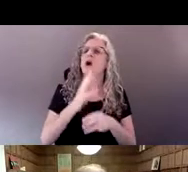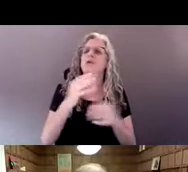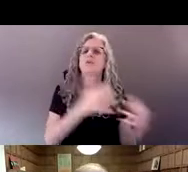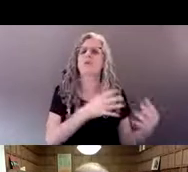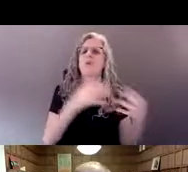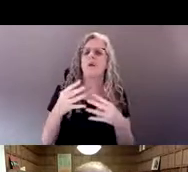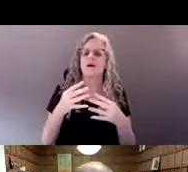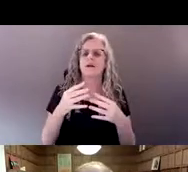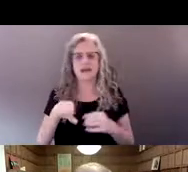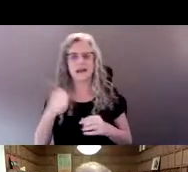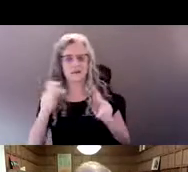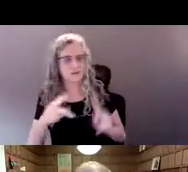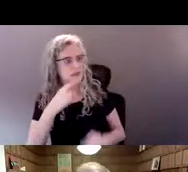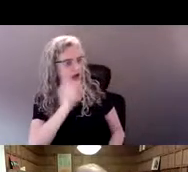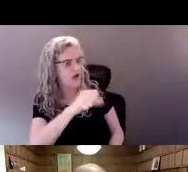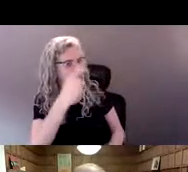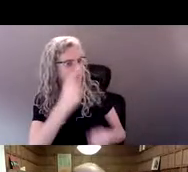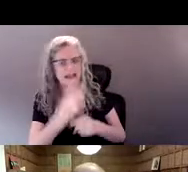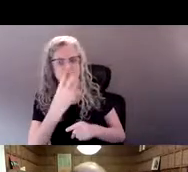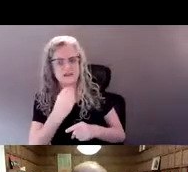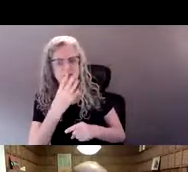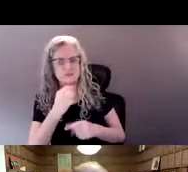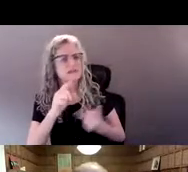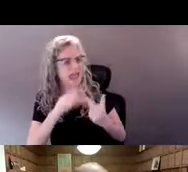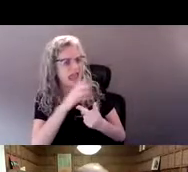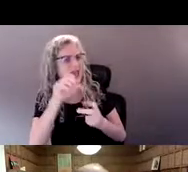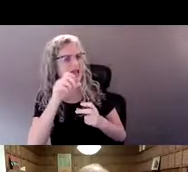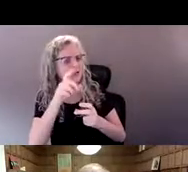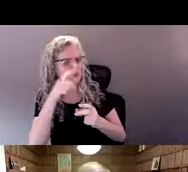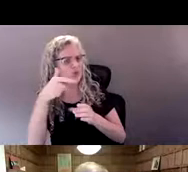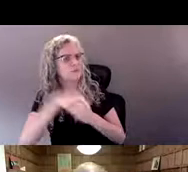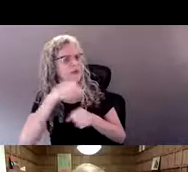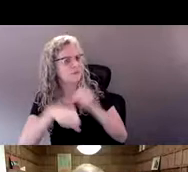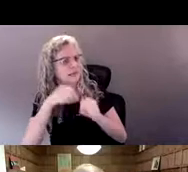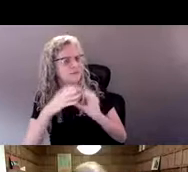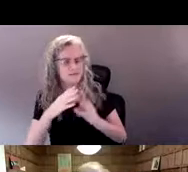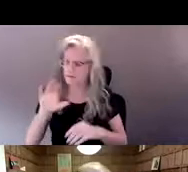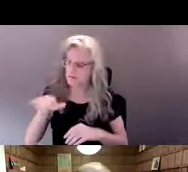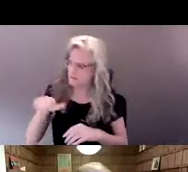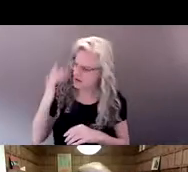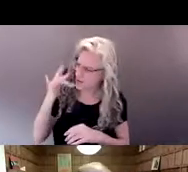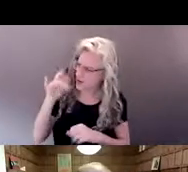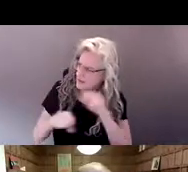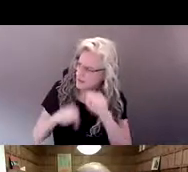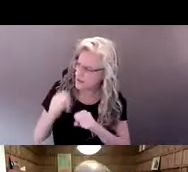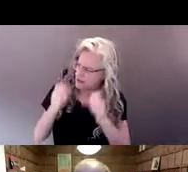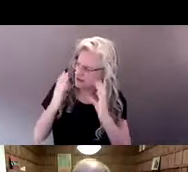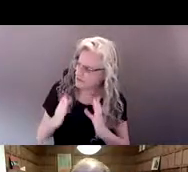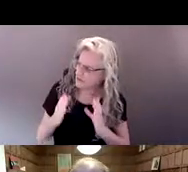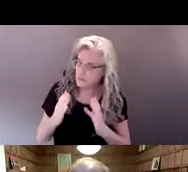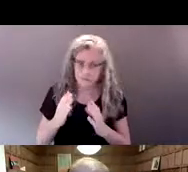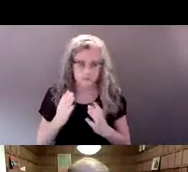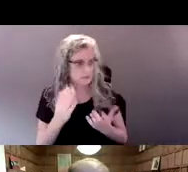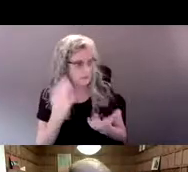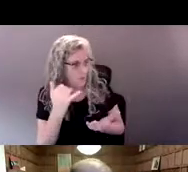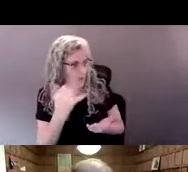someone says to him, yes, yes, the Jews and the bicyclists. Why the bicyclists, asks the anti-Semite. Why the Jews,